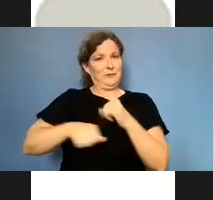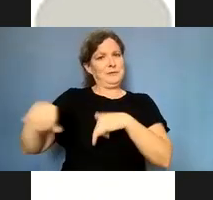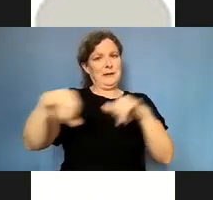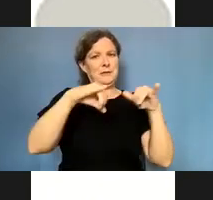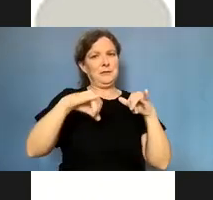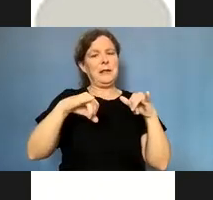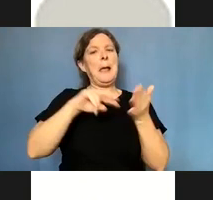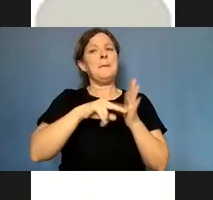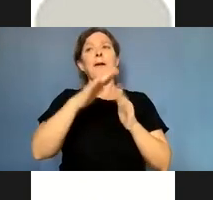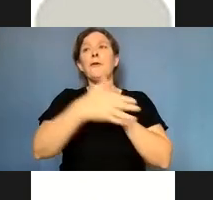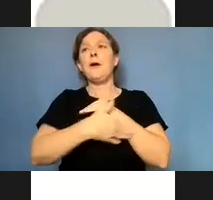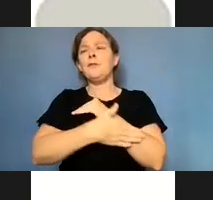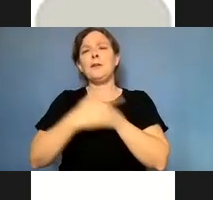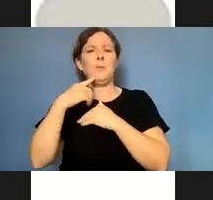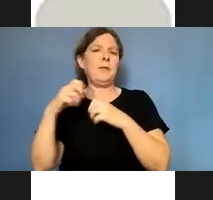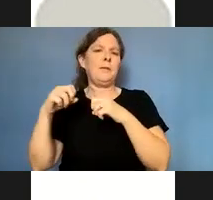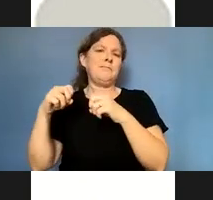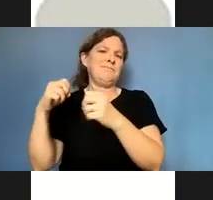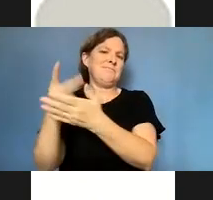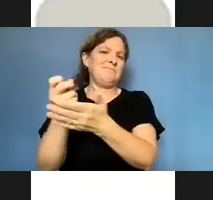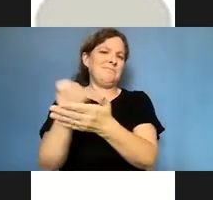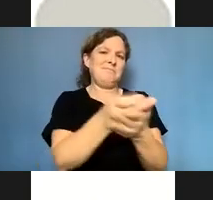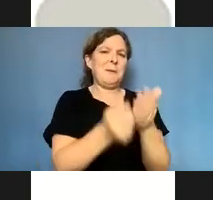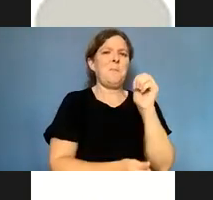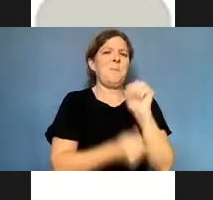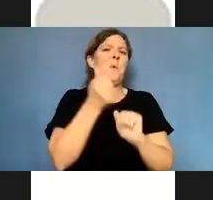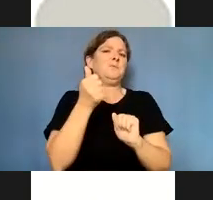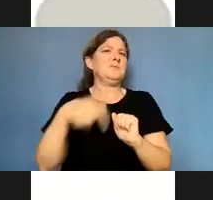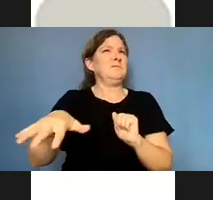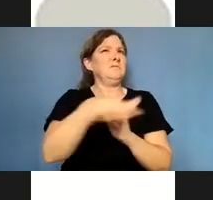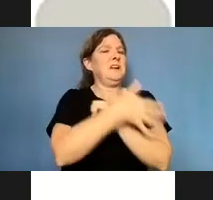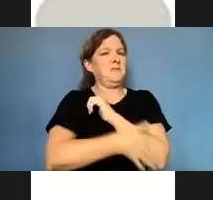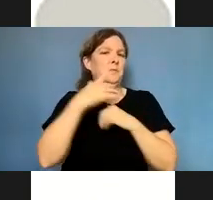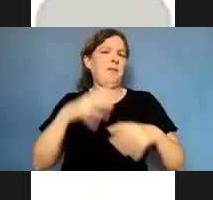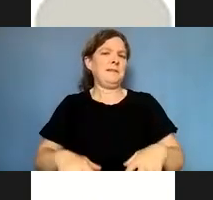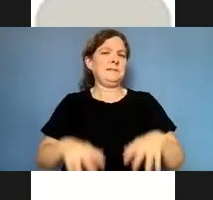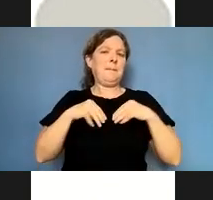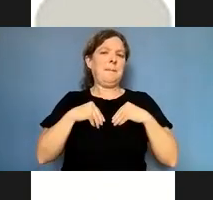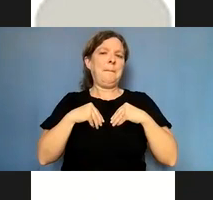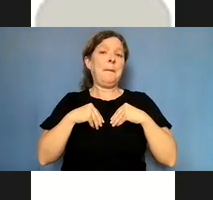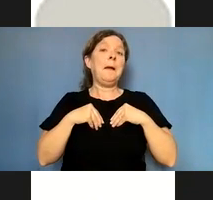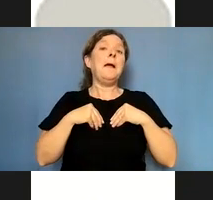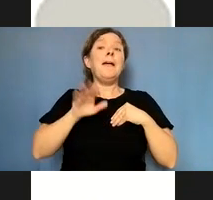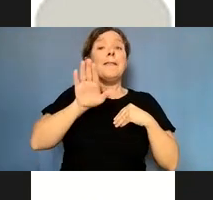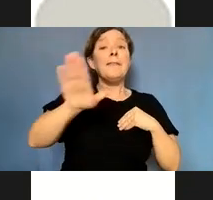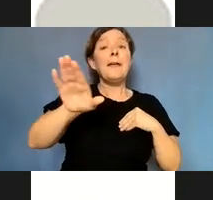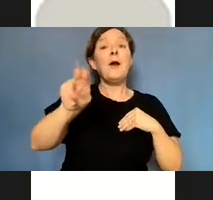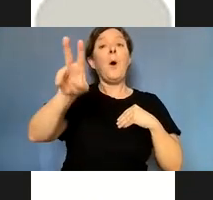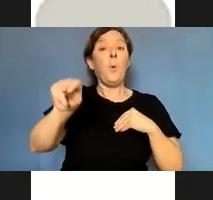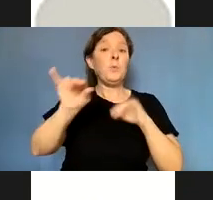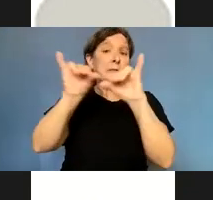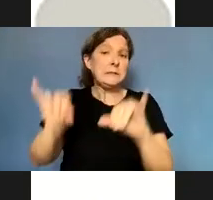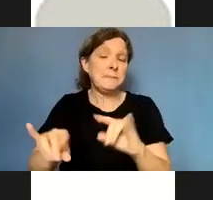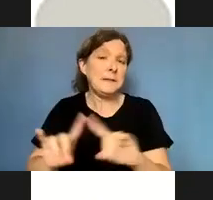be accepted at all, or certainly most destinations around the world, even though some of those destinations may use a different